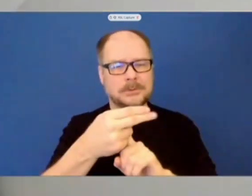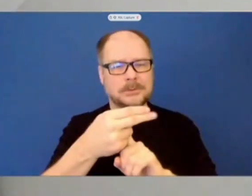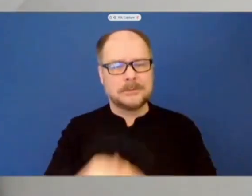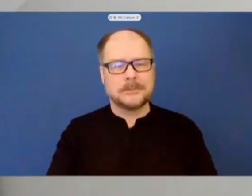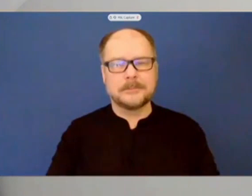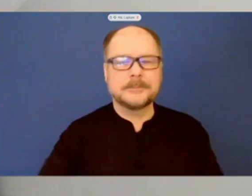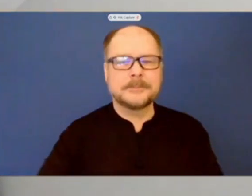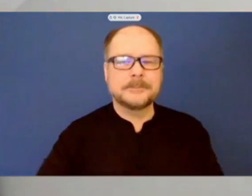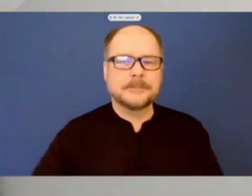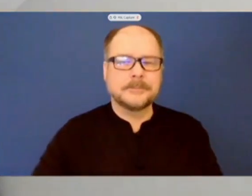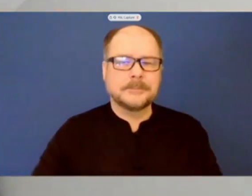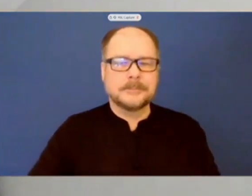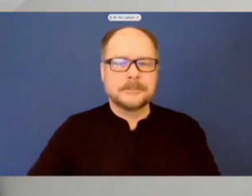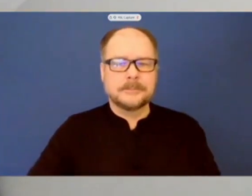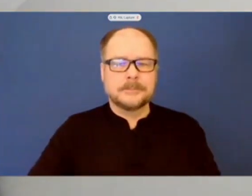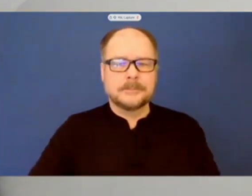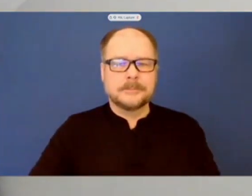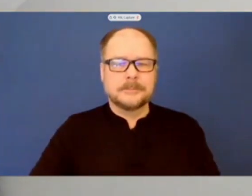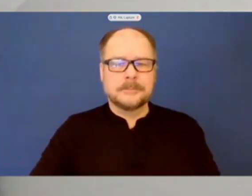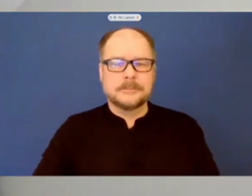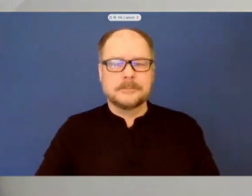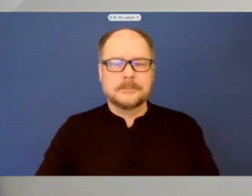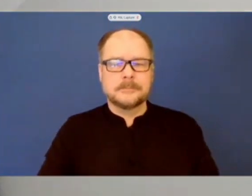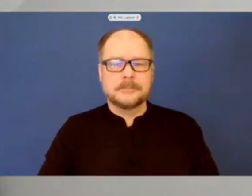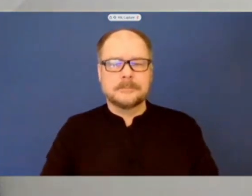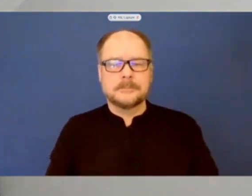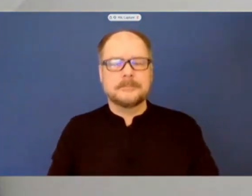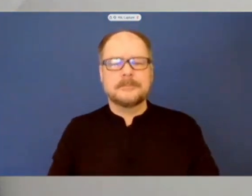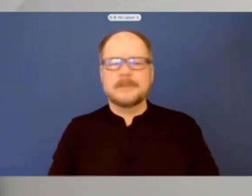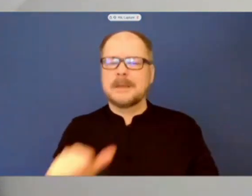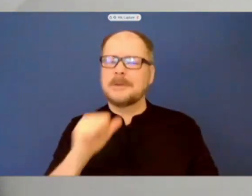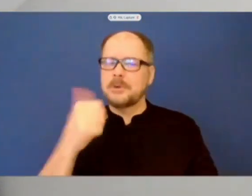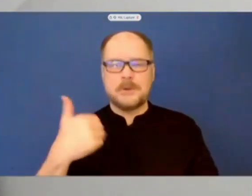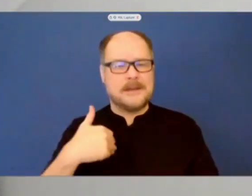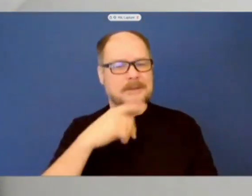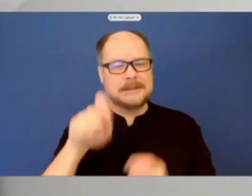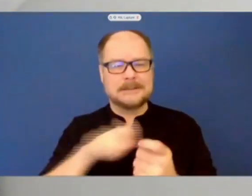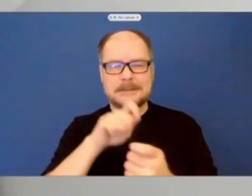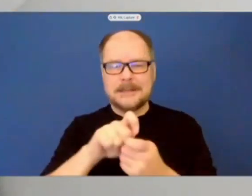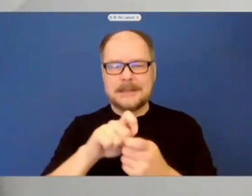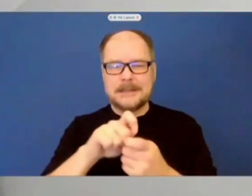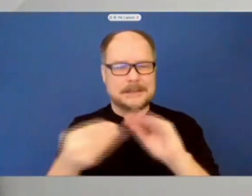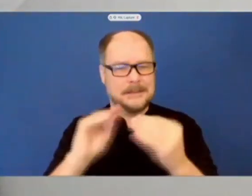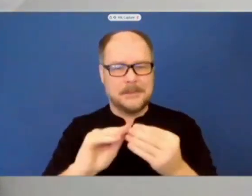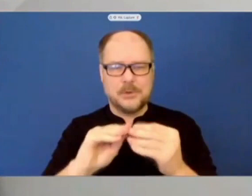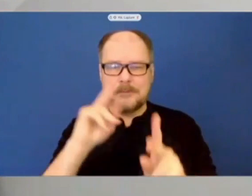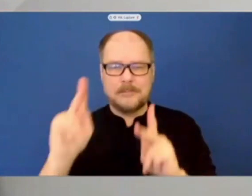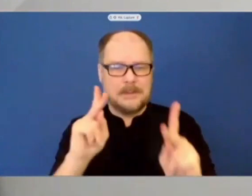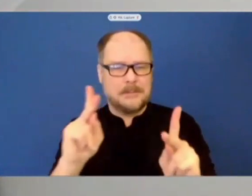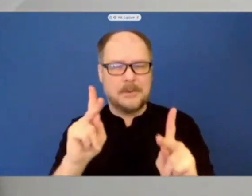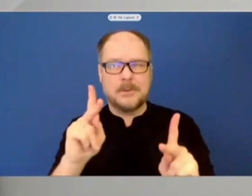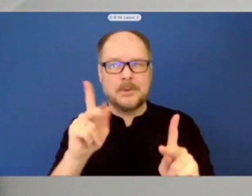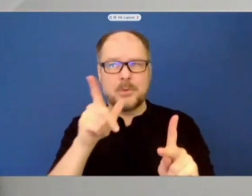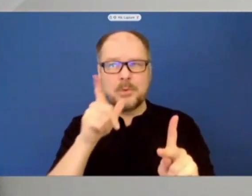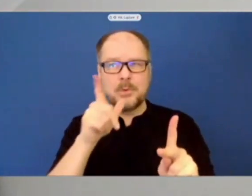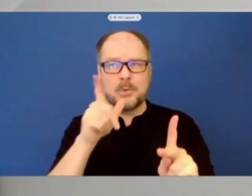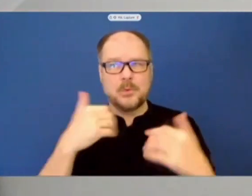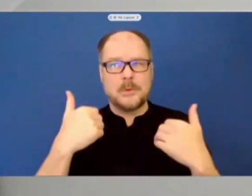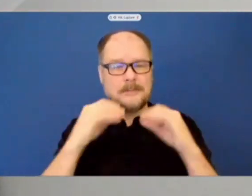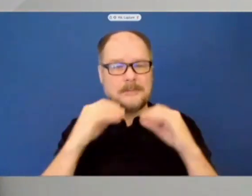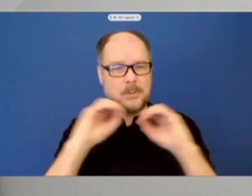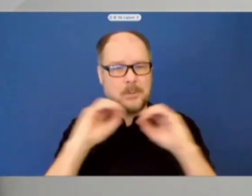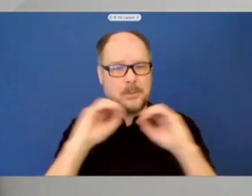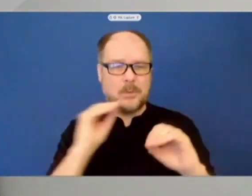So we don't have a clear number of people that are unsheltered throughout our community.